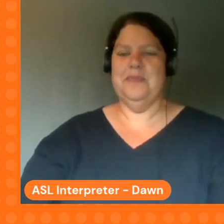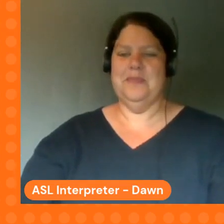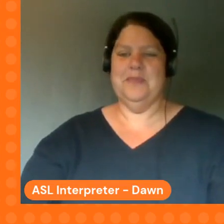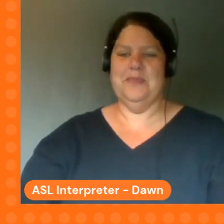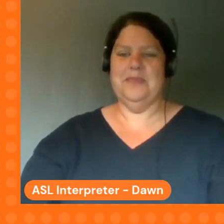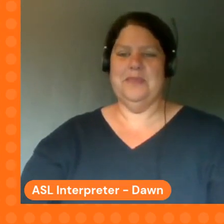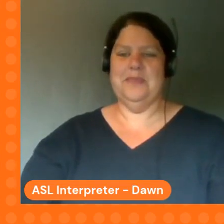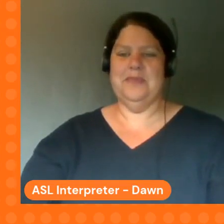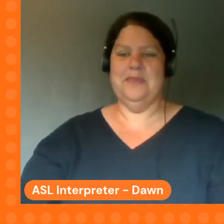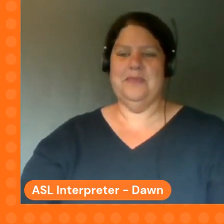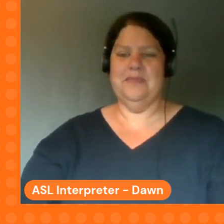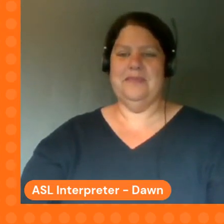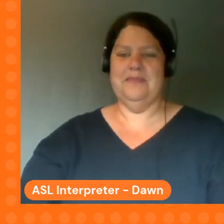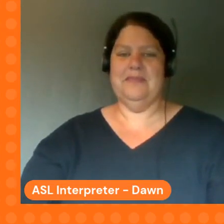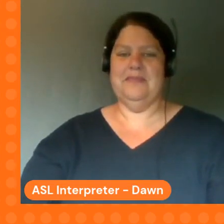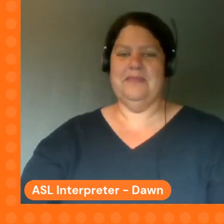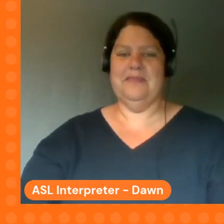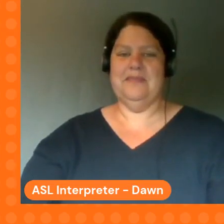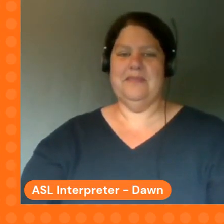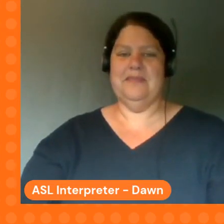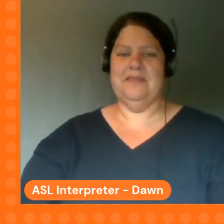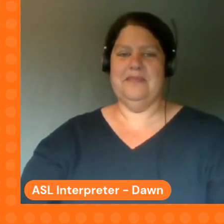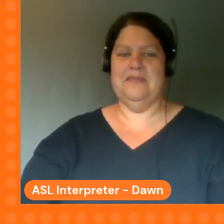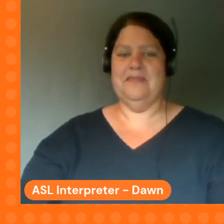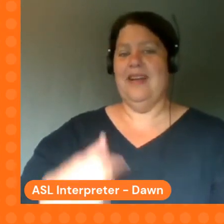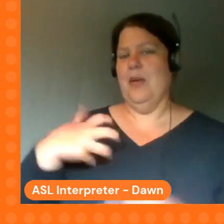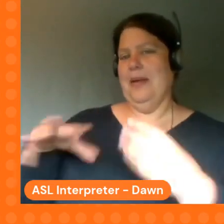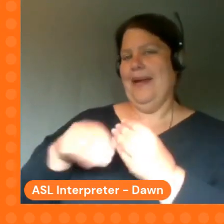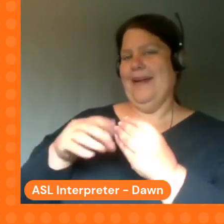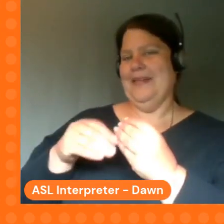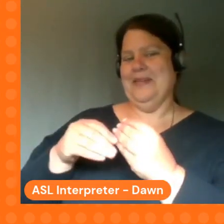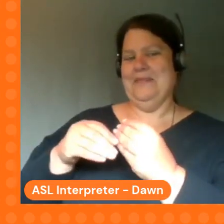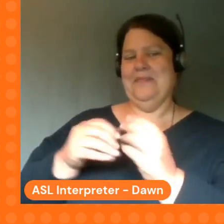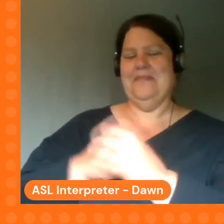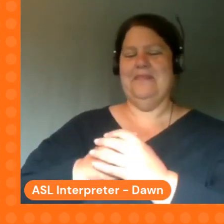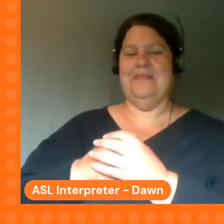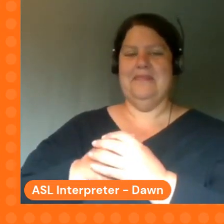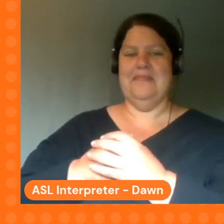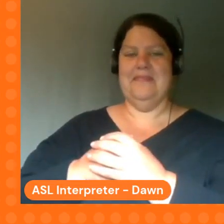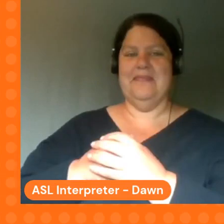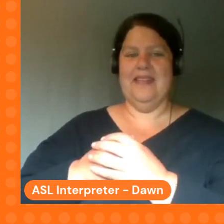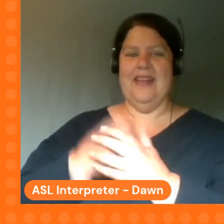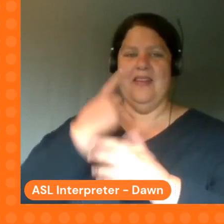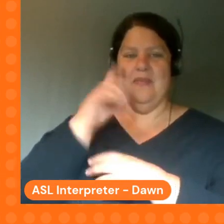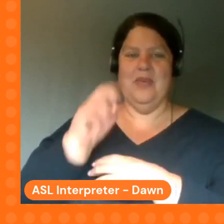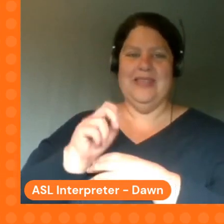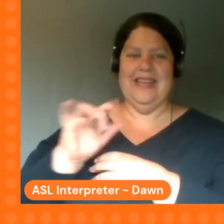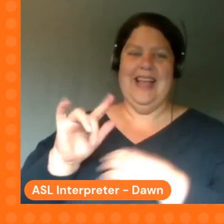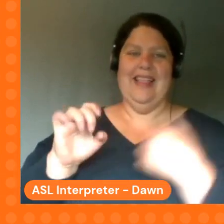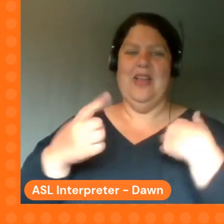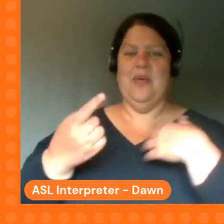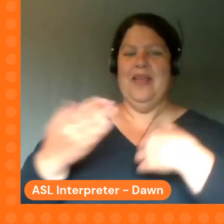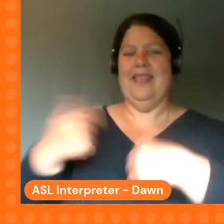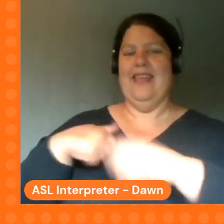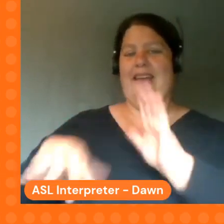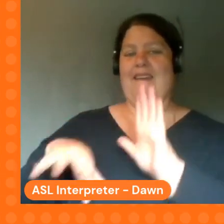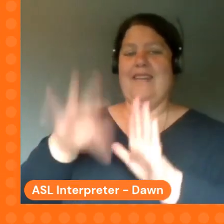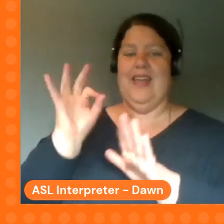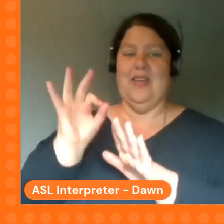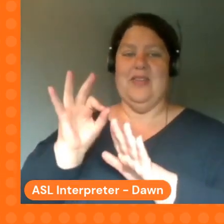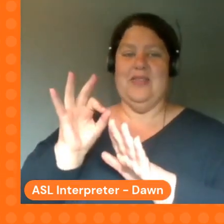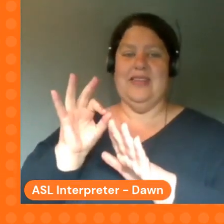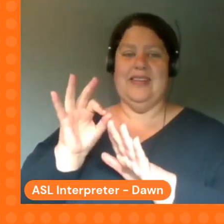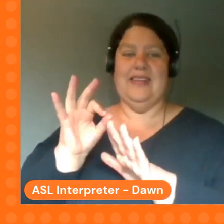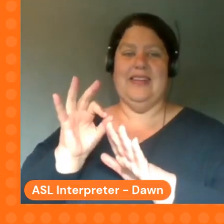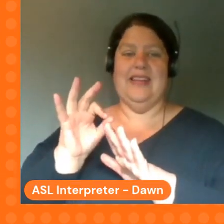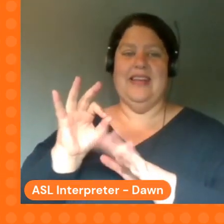And I might add one small thing on behalf of Dale. So one thing I've found is just getting them to poke